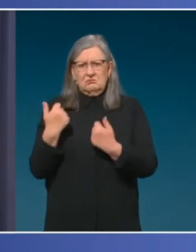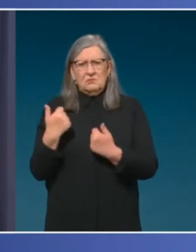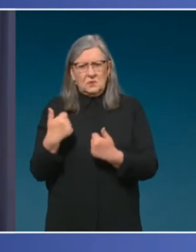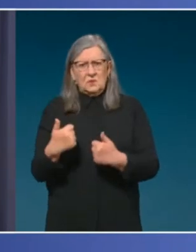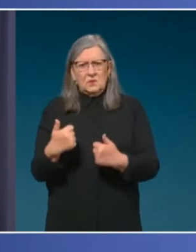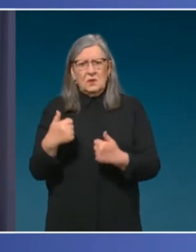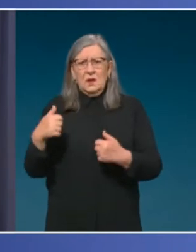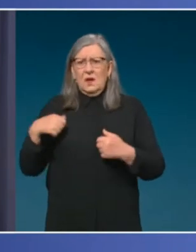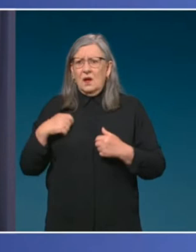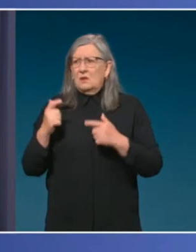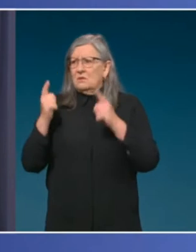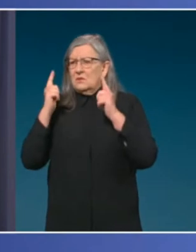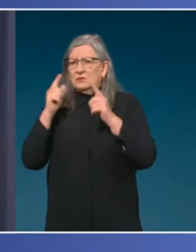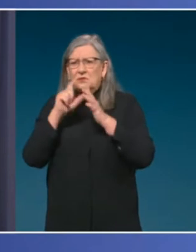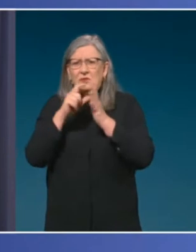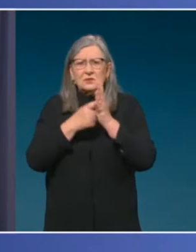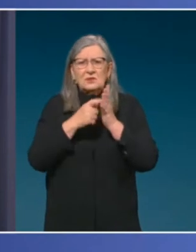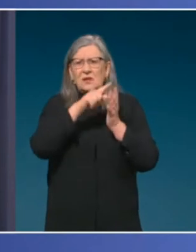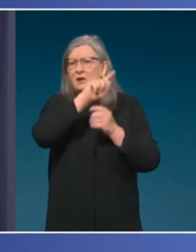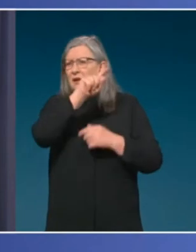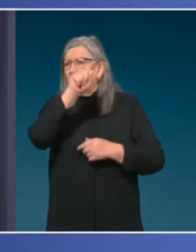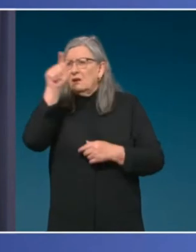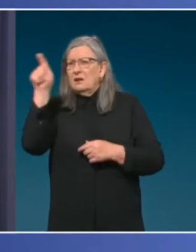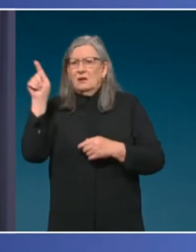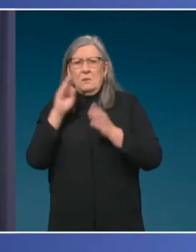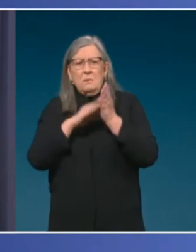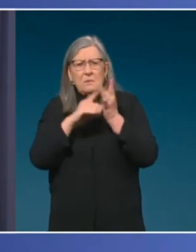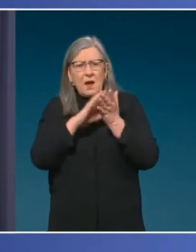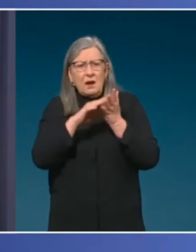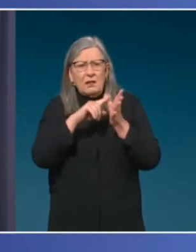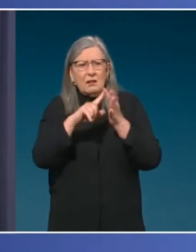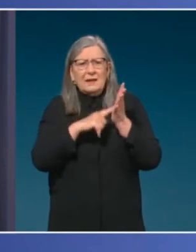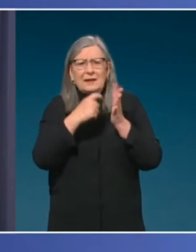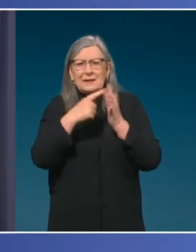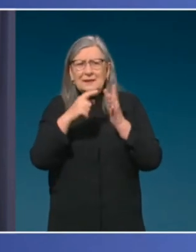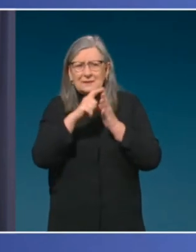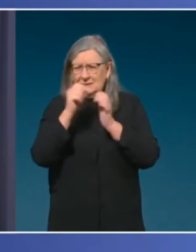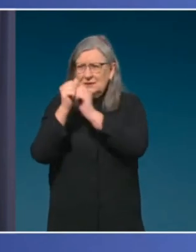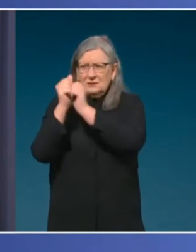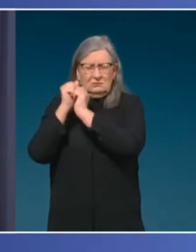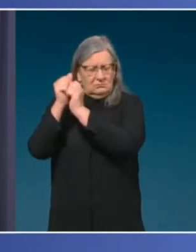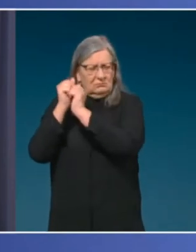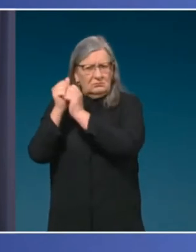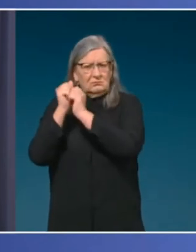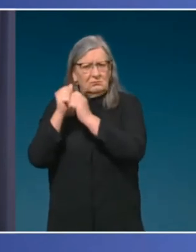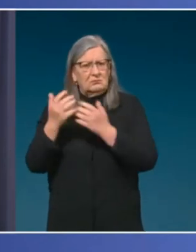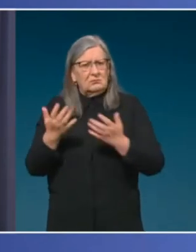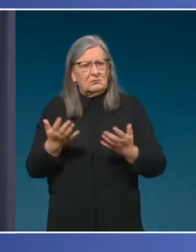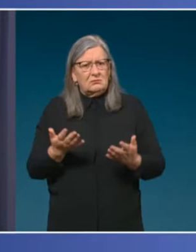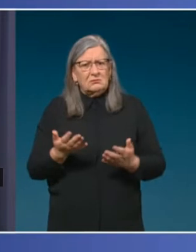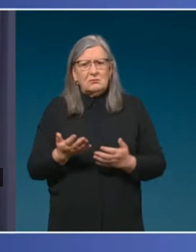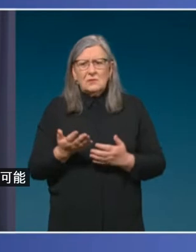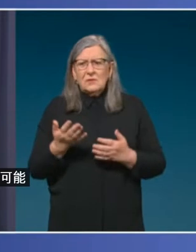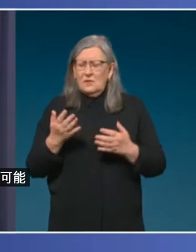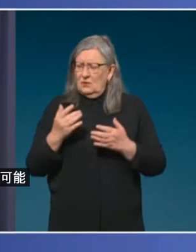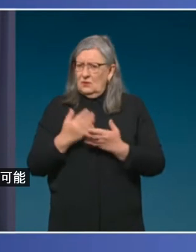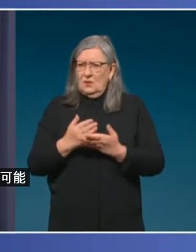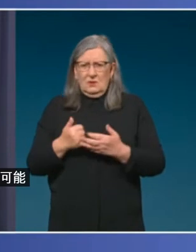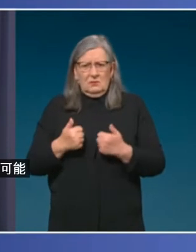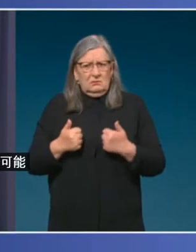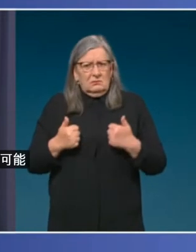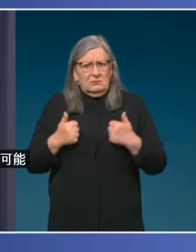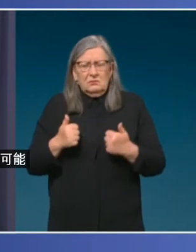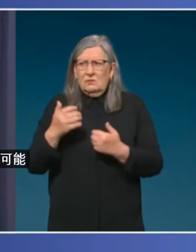Officer, Professor Michael Kidd, has been working with South Africa. And the advice on the fact that this